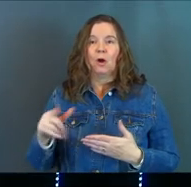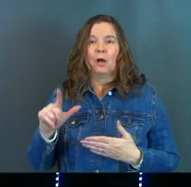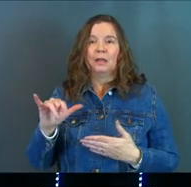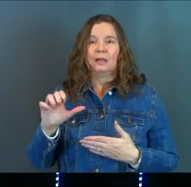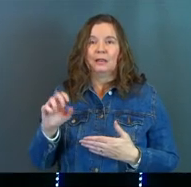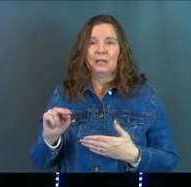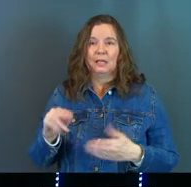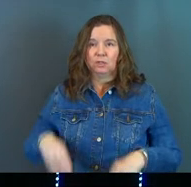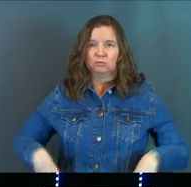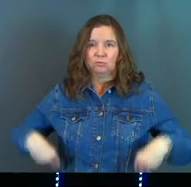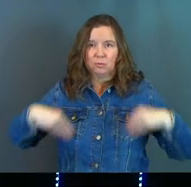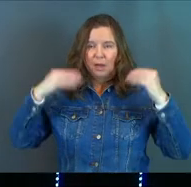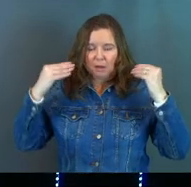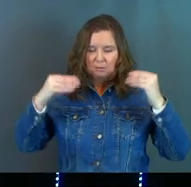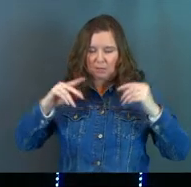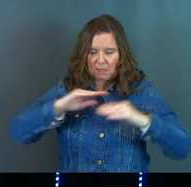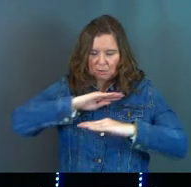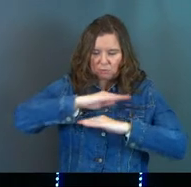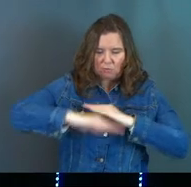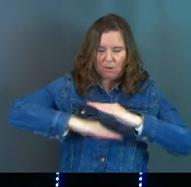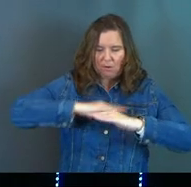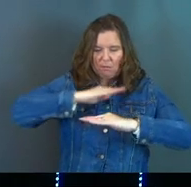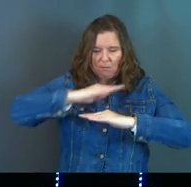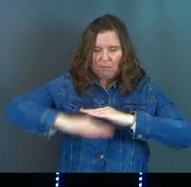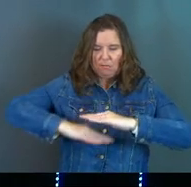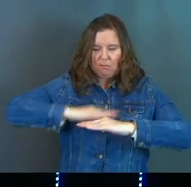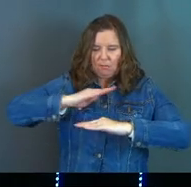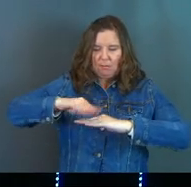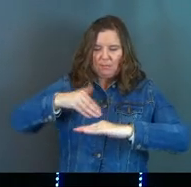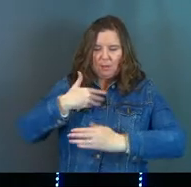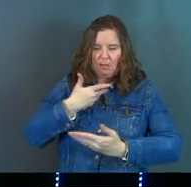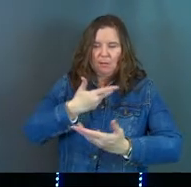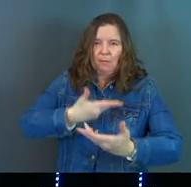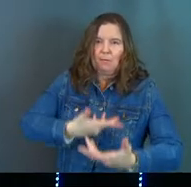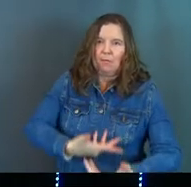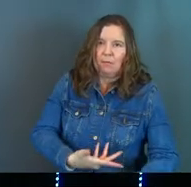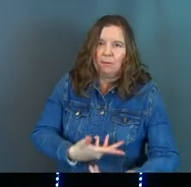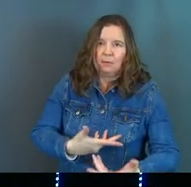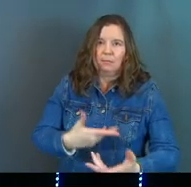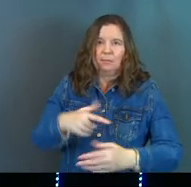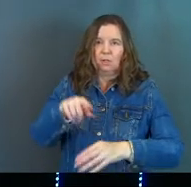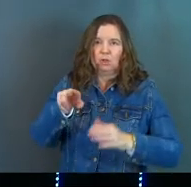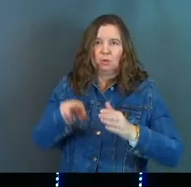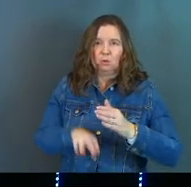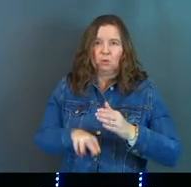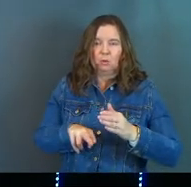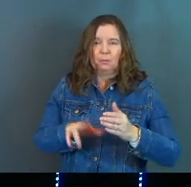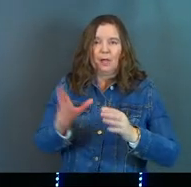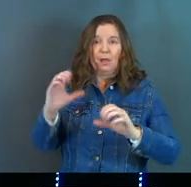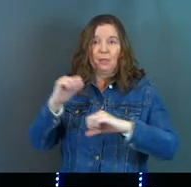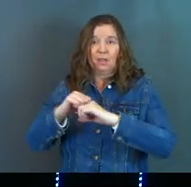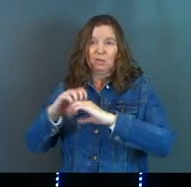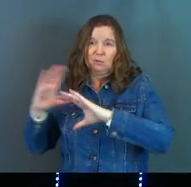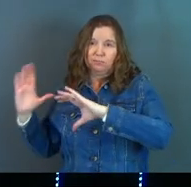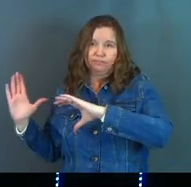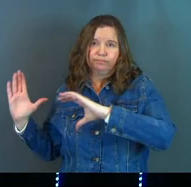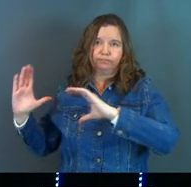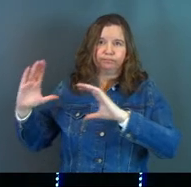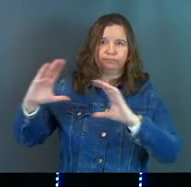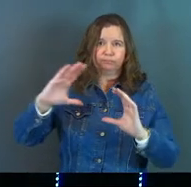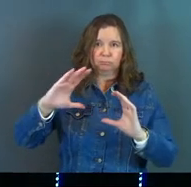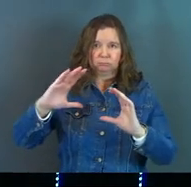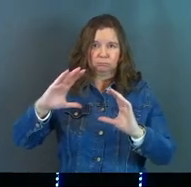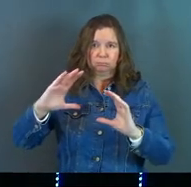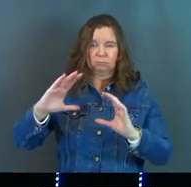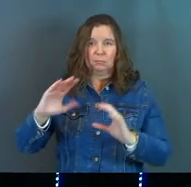shroud, and taking him down, he wrapped him in the linen shroud and laid him in a tomb that had been cut out of the rock, and he rolled a stone against the entrance